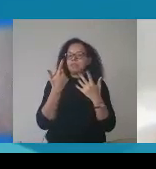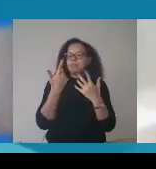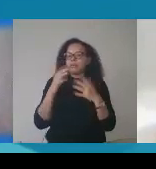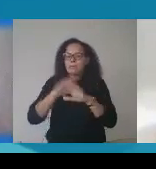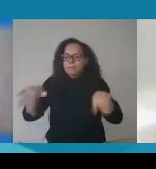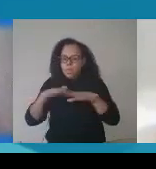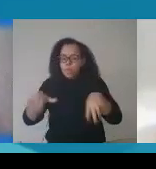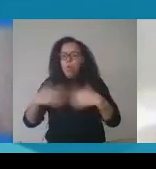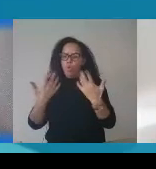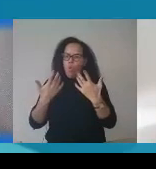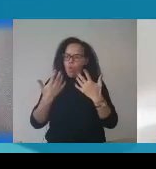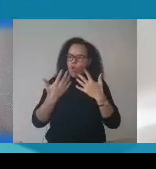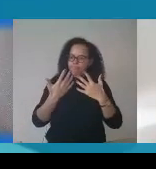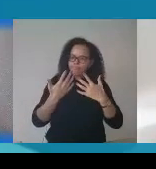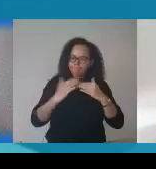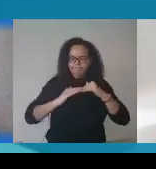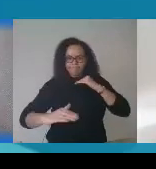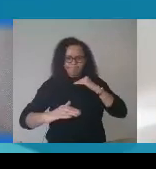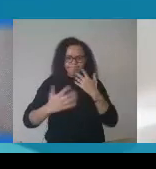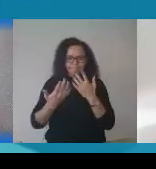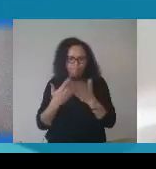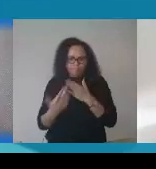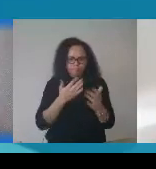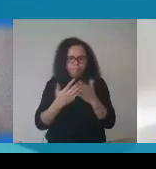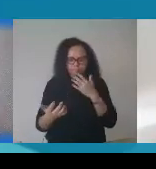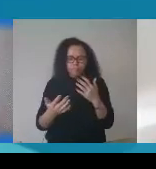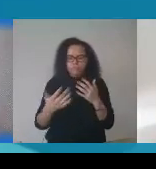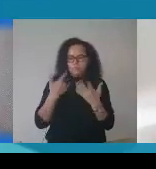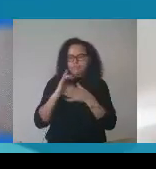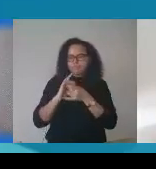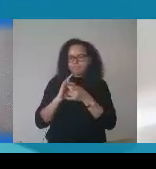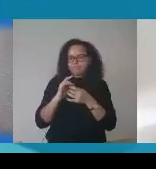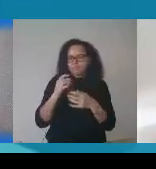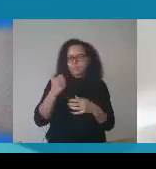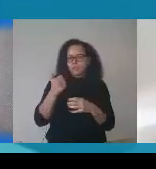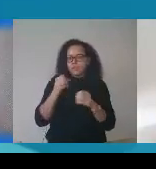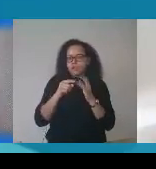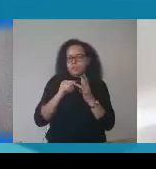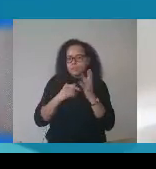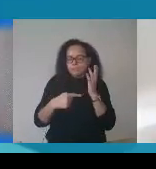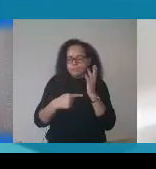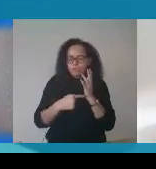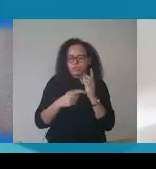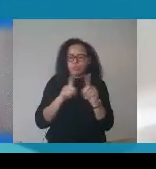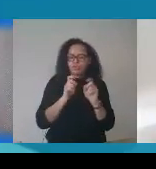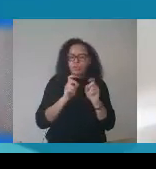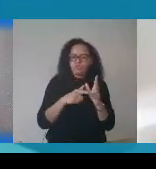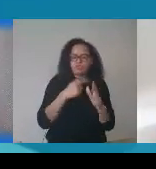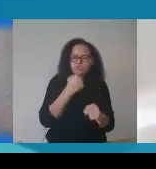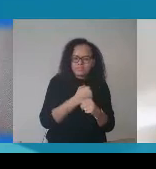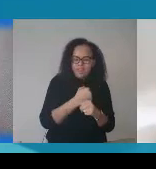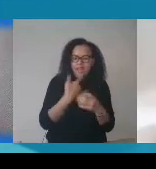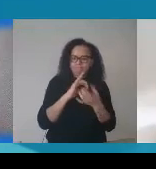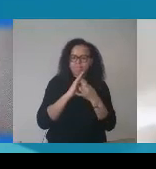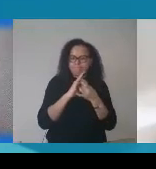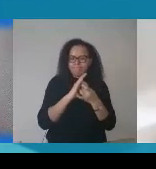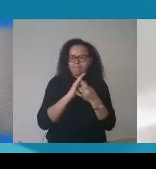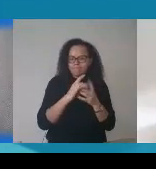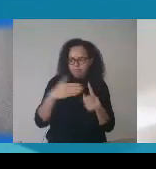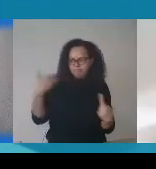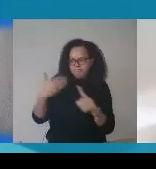products, we've had the great privilege of working with Good Boost Bond and Street Tag through the SportTech Hub across the last